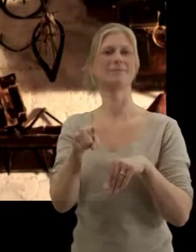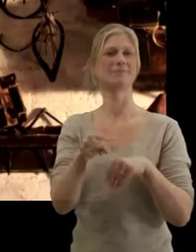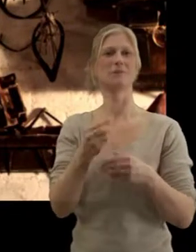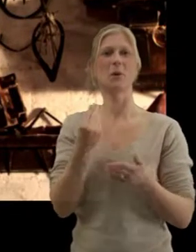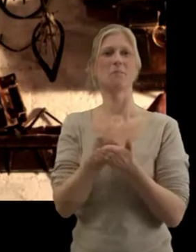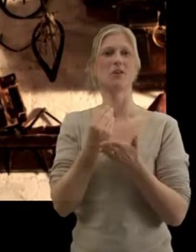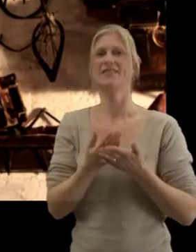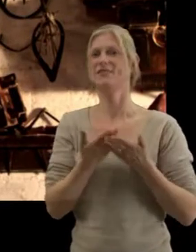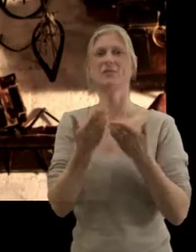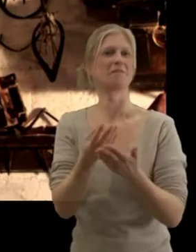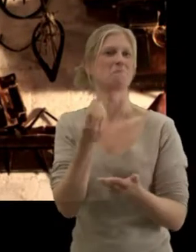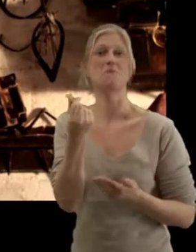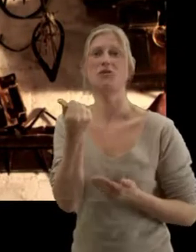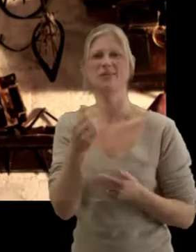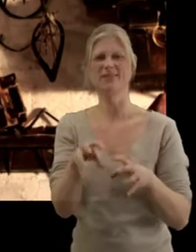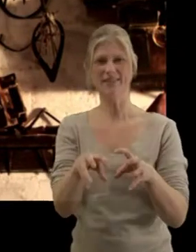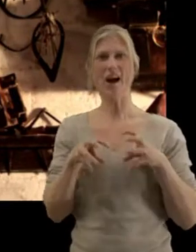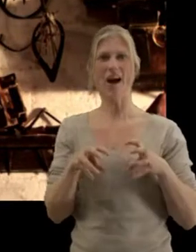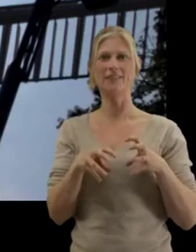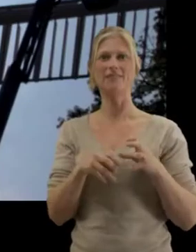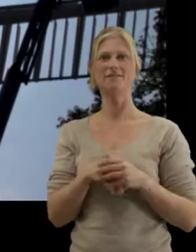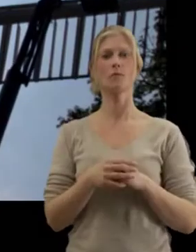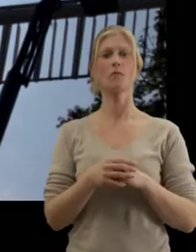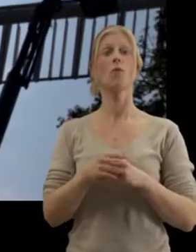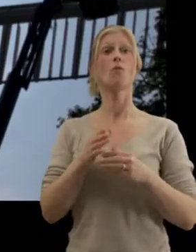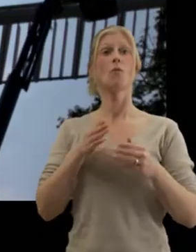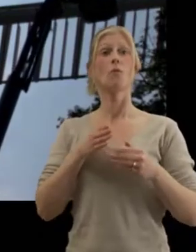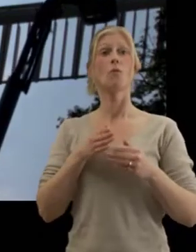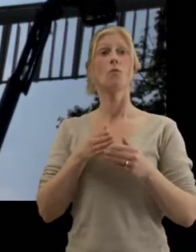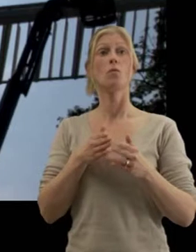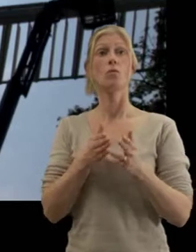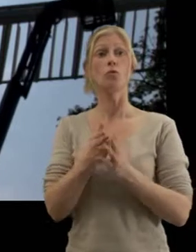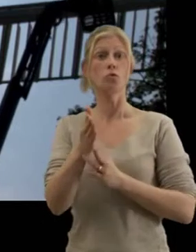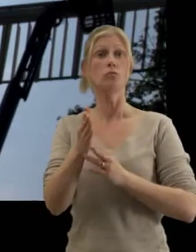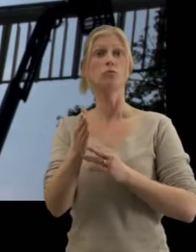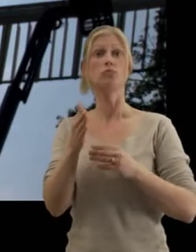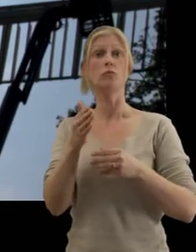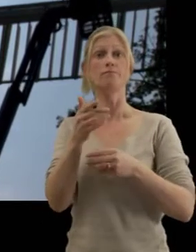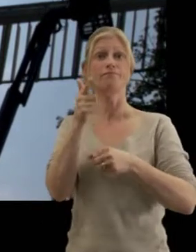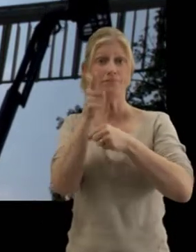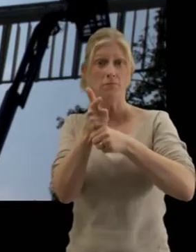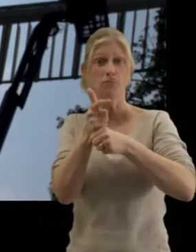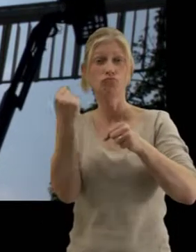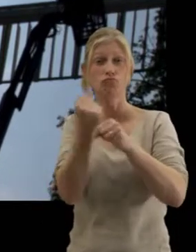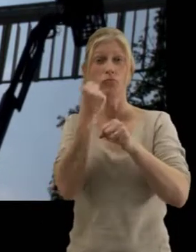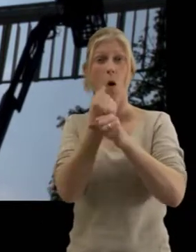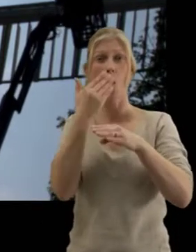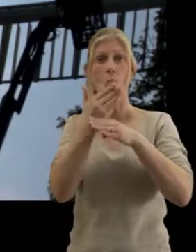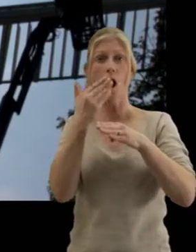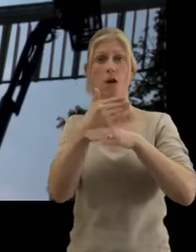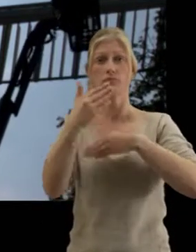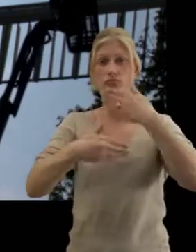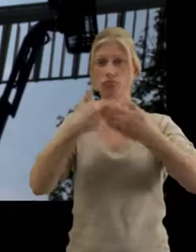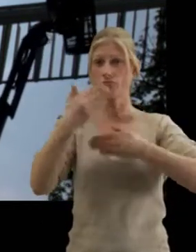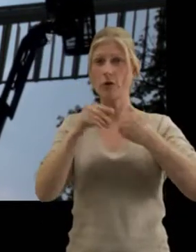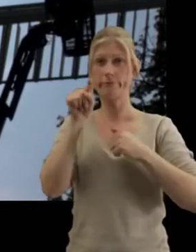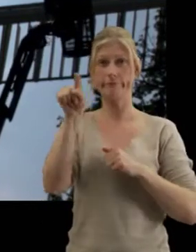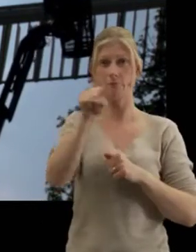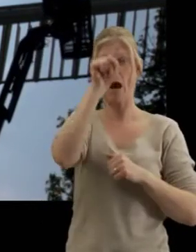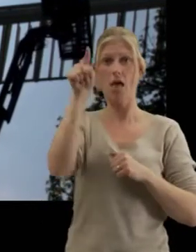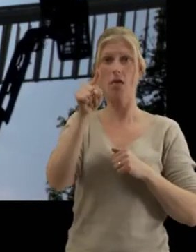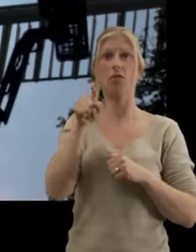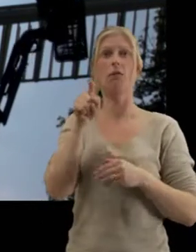their generosity. So. Whilst we were filming, restoration work was ongoing at the mill.